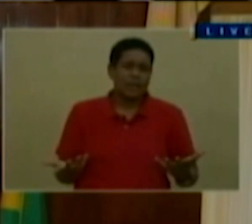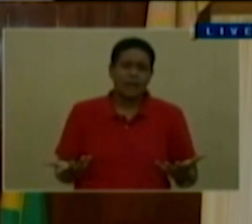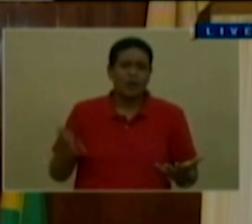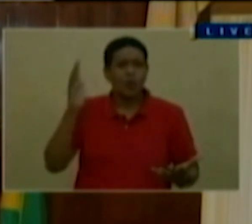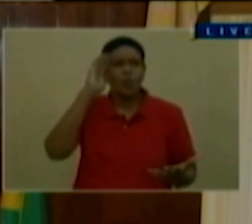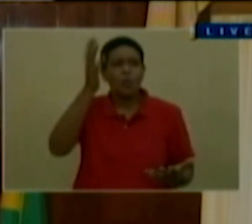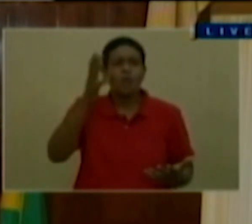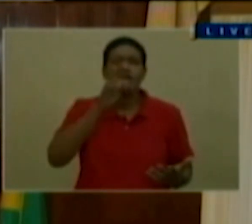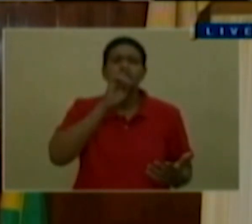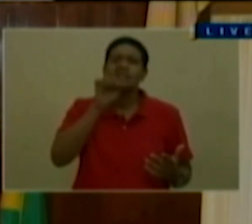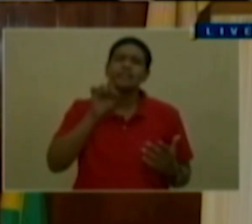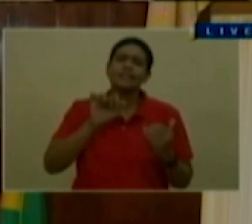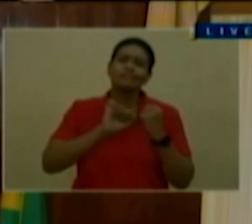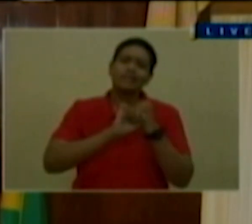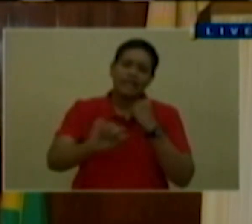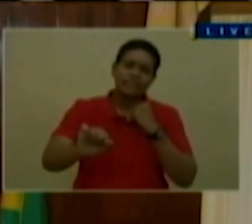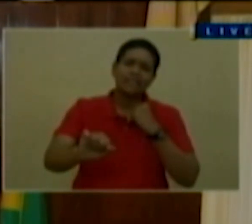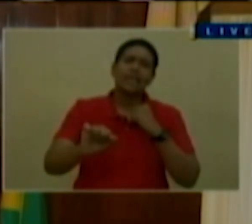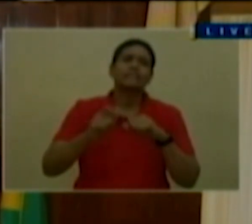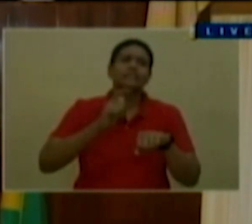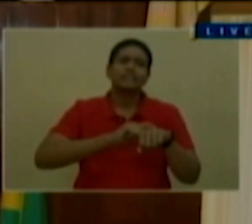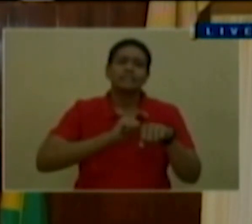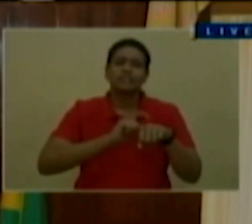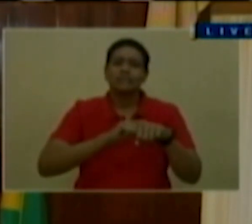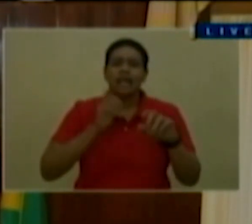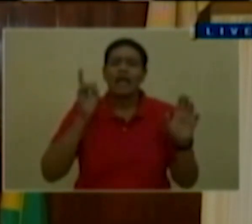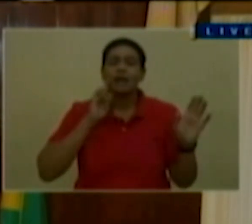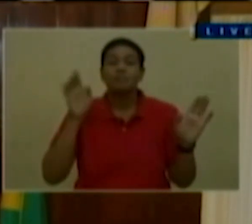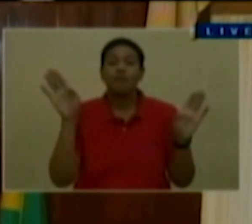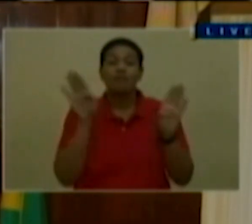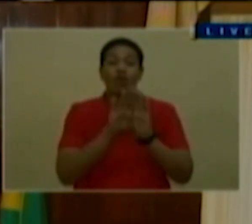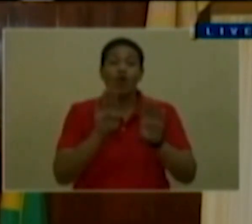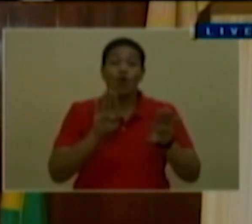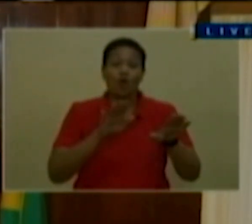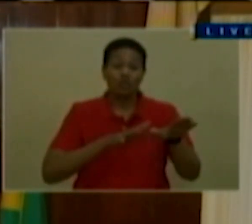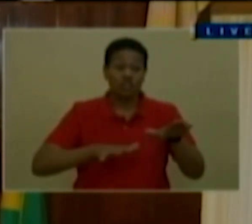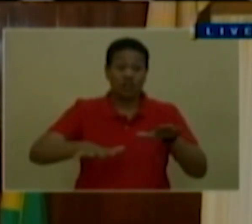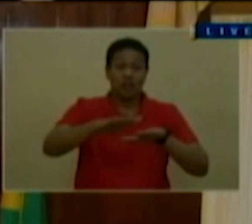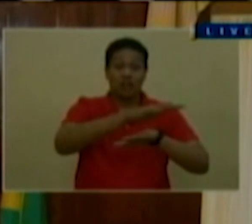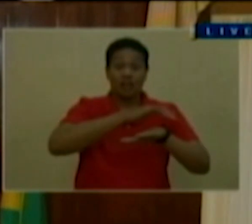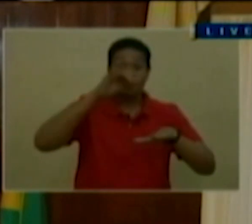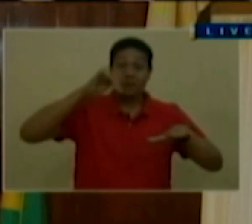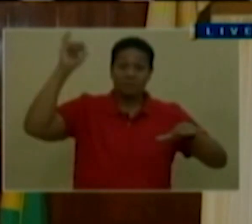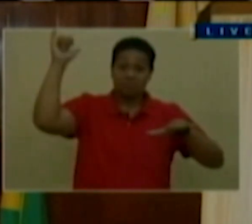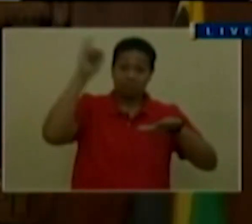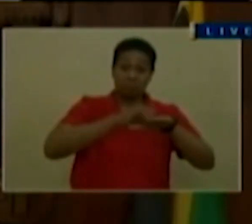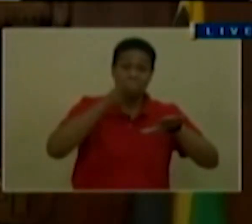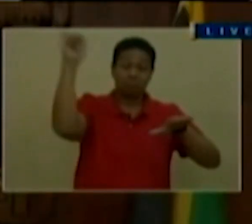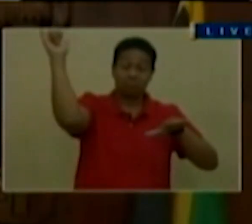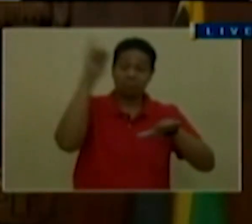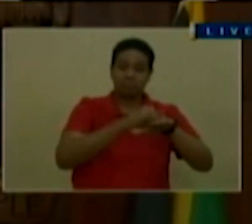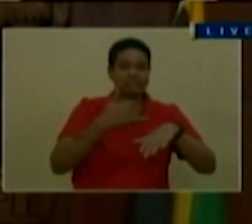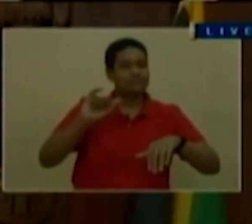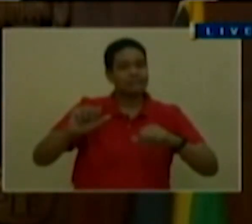will extend the period of closure of our borders to incoming passenger